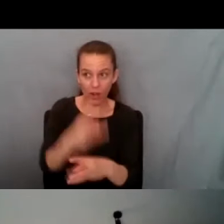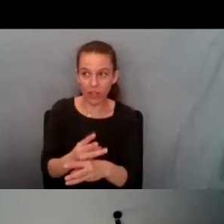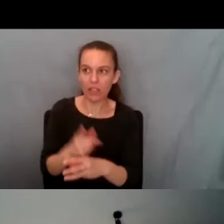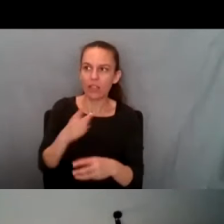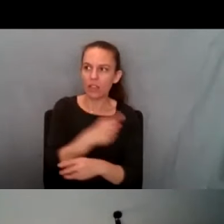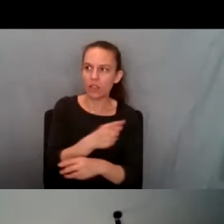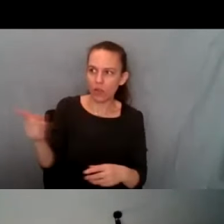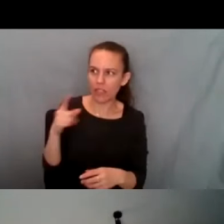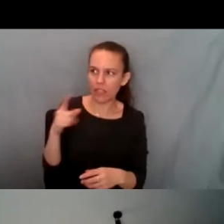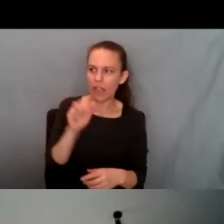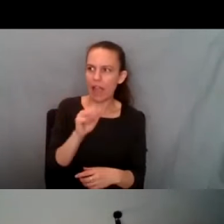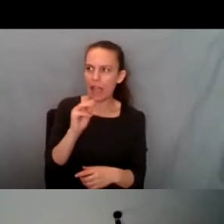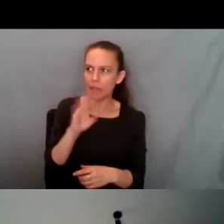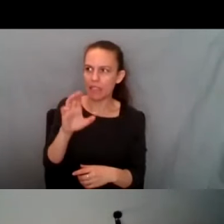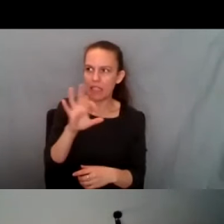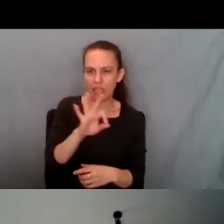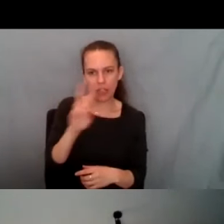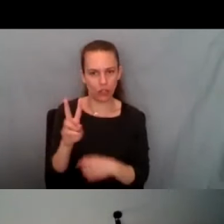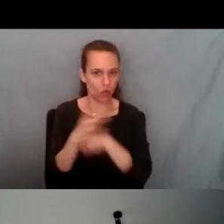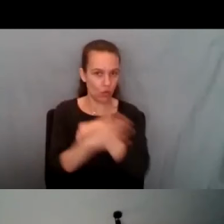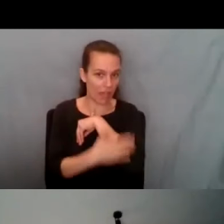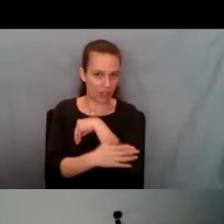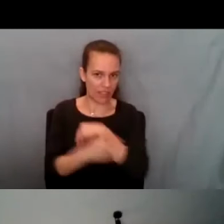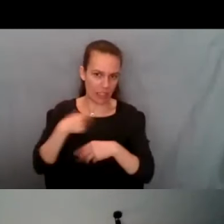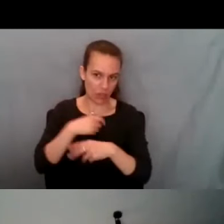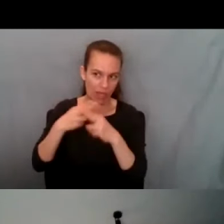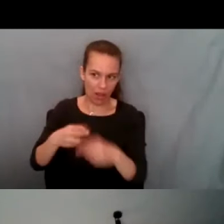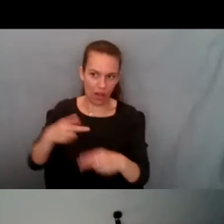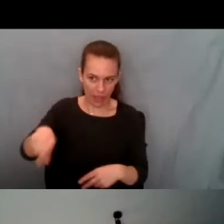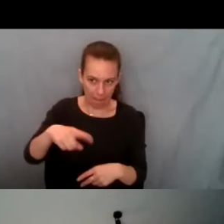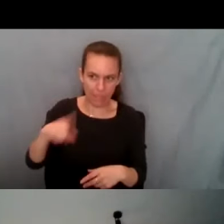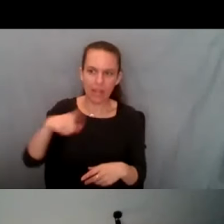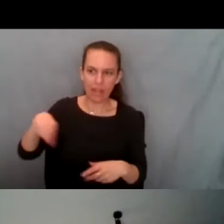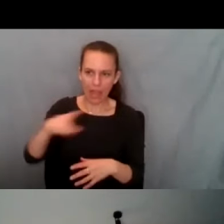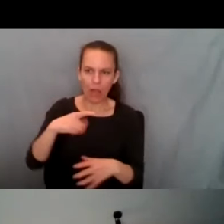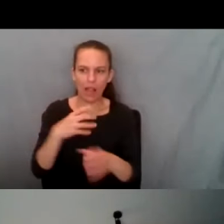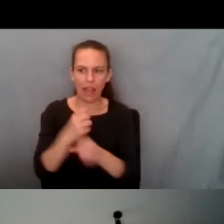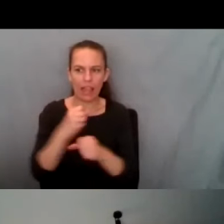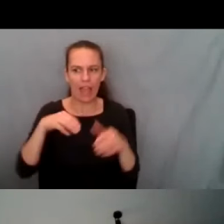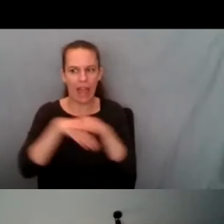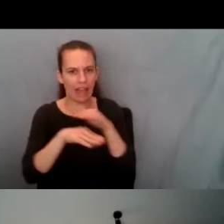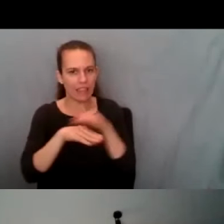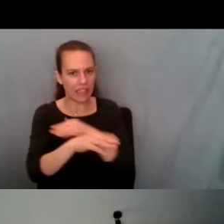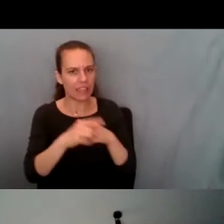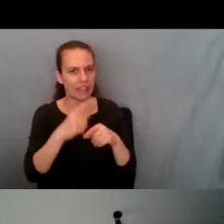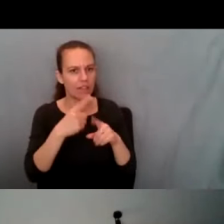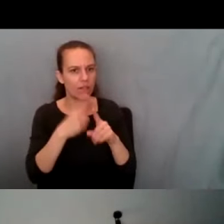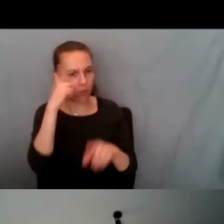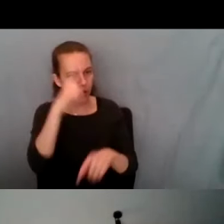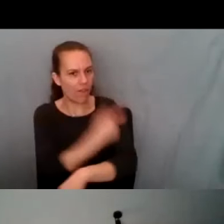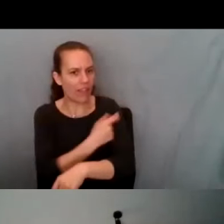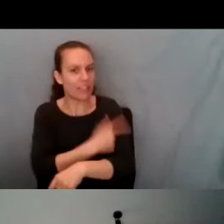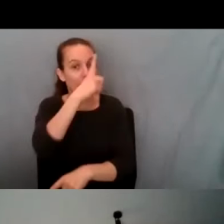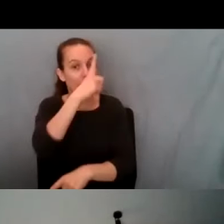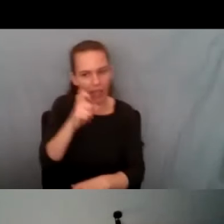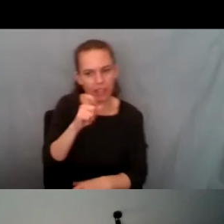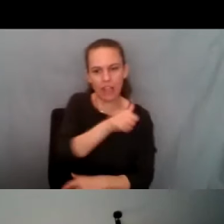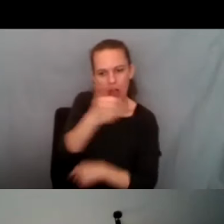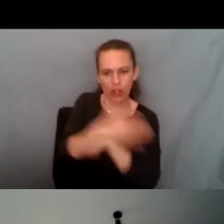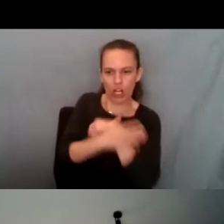AMC 92, as we call them, countries, which will have access through the donor-funded doses, but also the